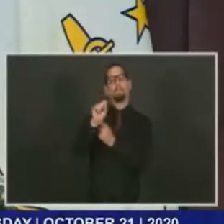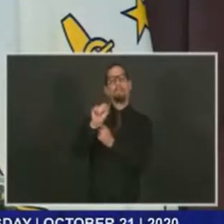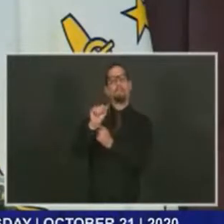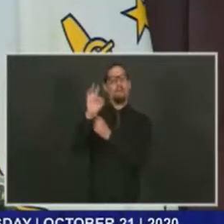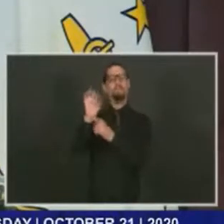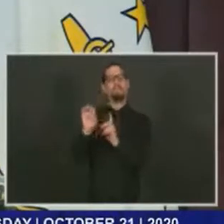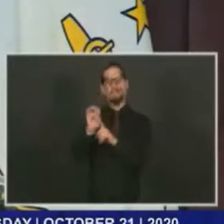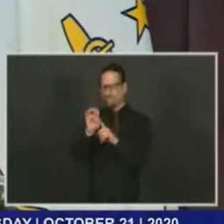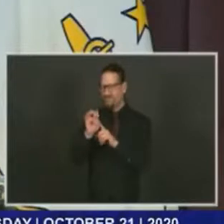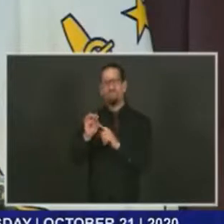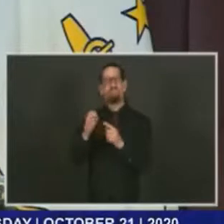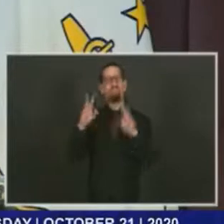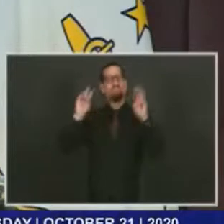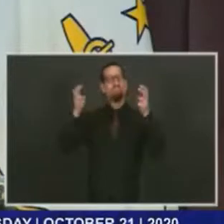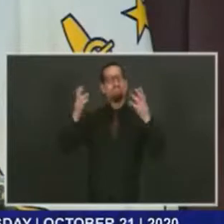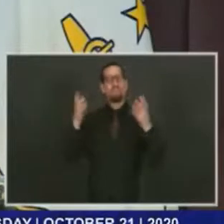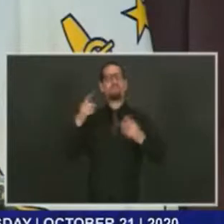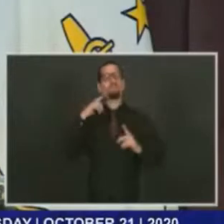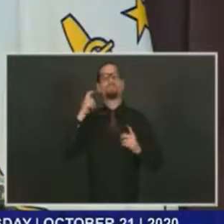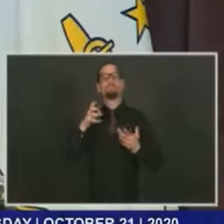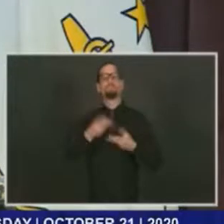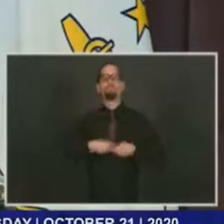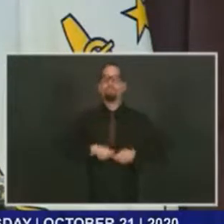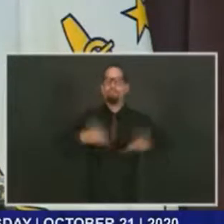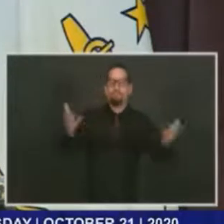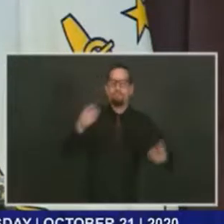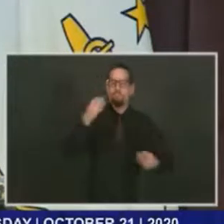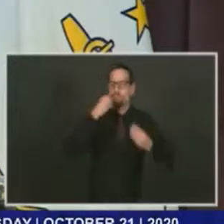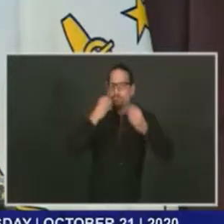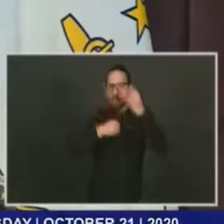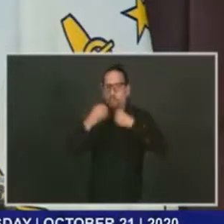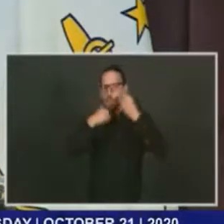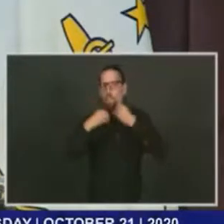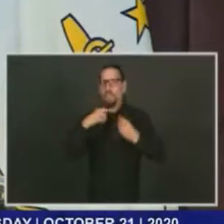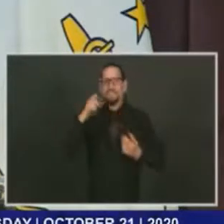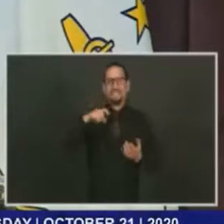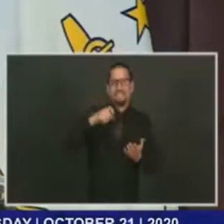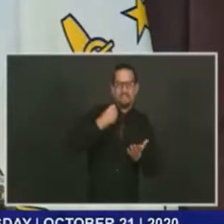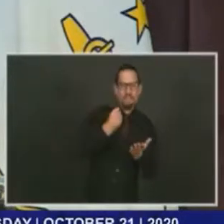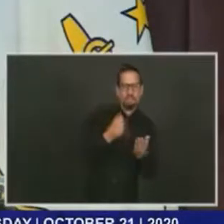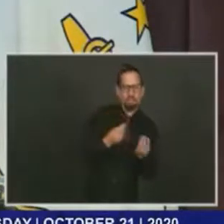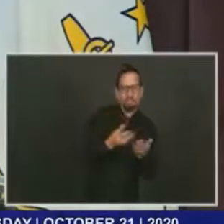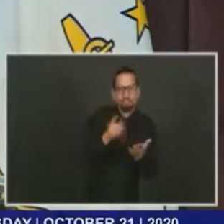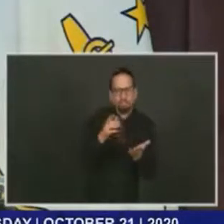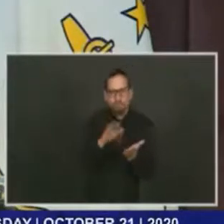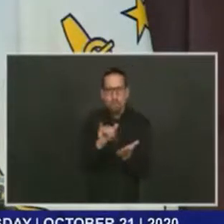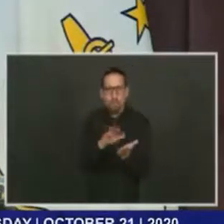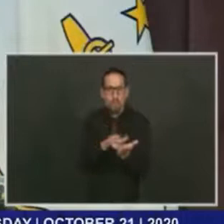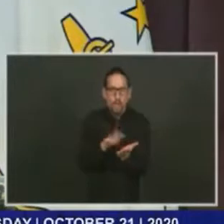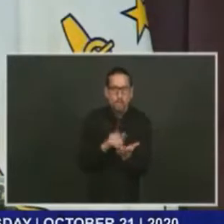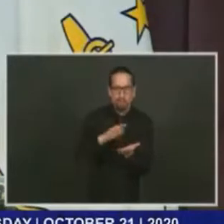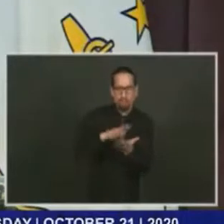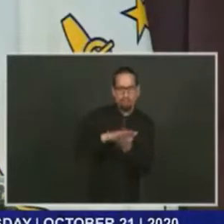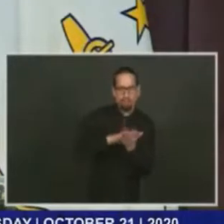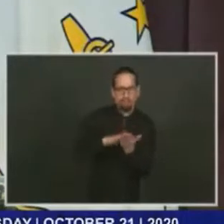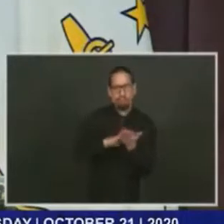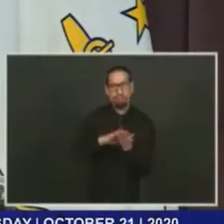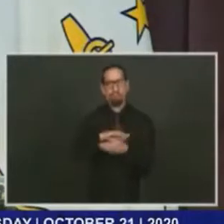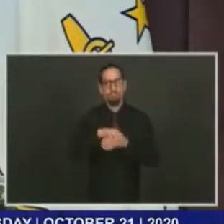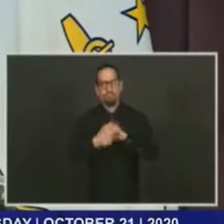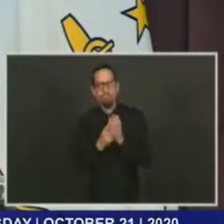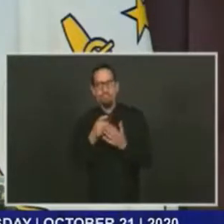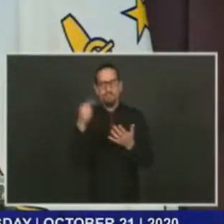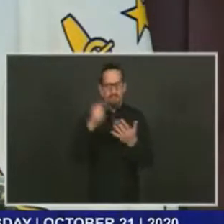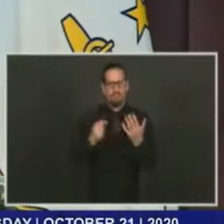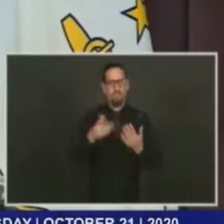soap, and other necessities to families in need across the state. Since March, they've delivered over